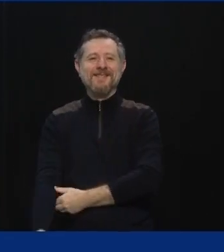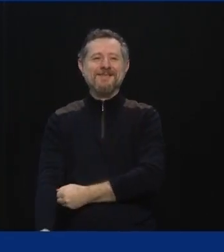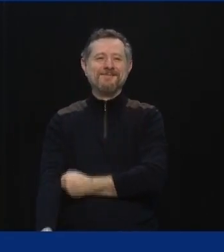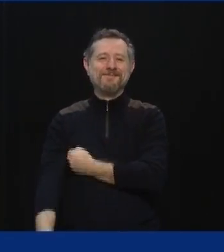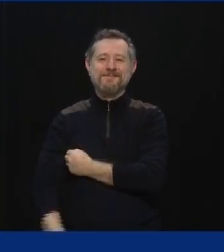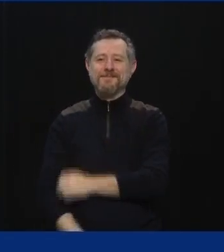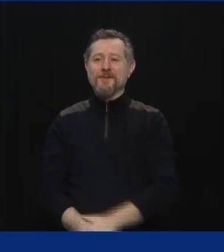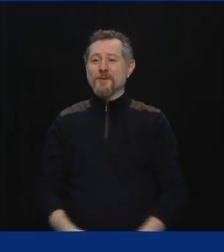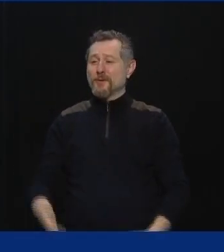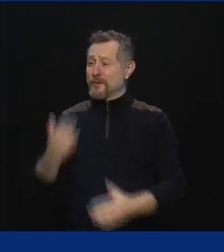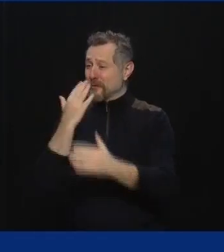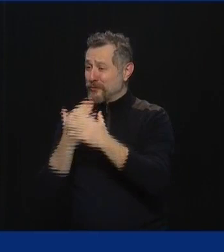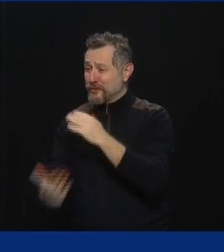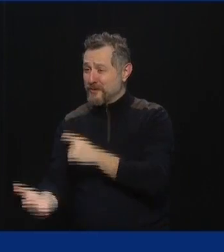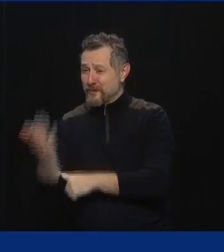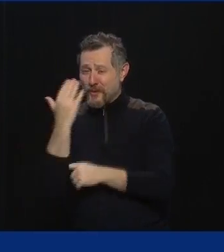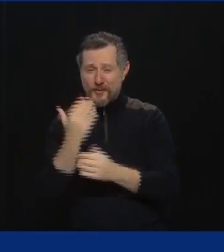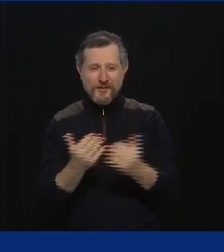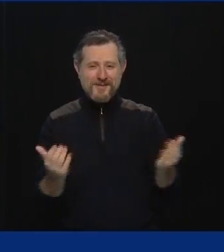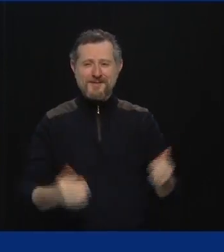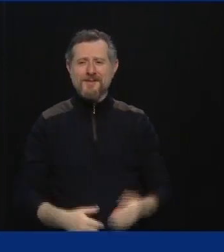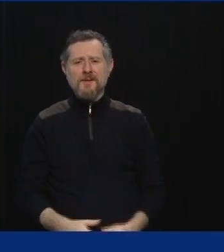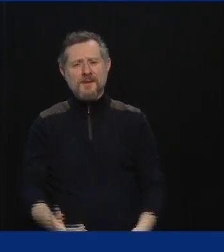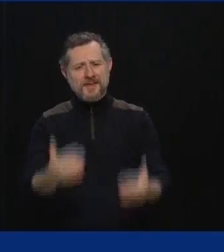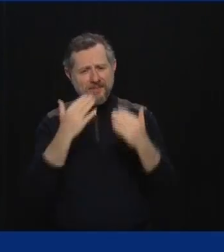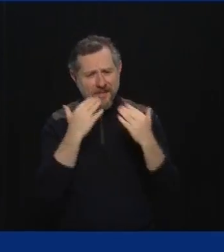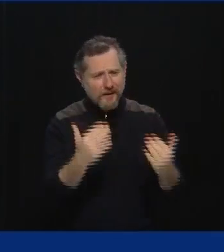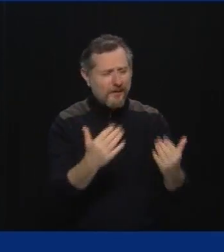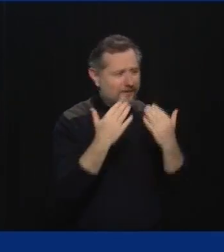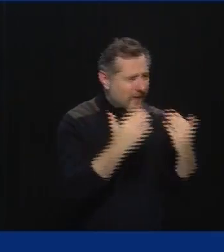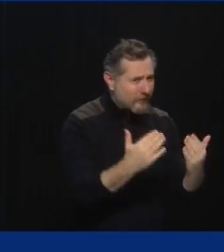Good morning. Good morning. Thank you. Thank you.